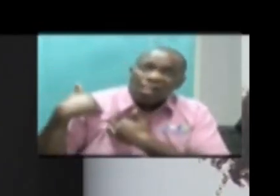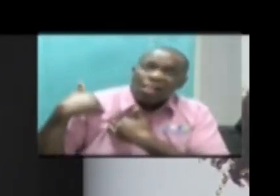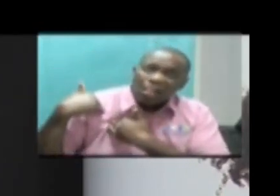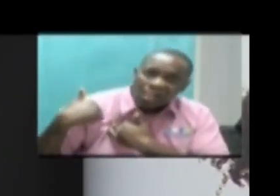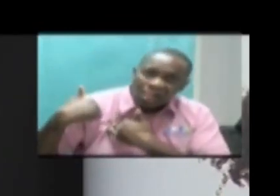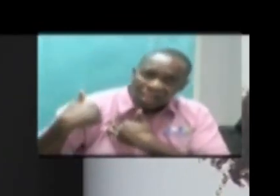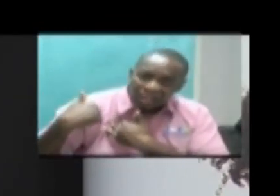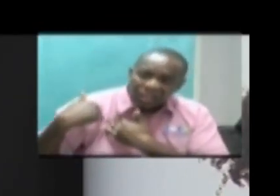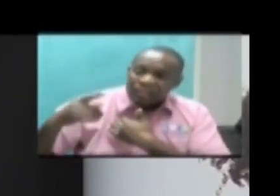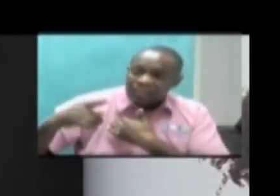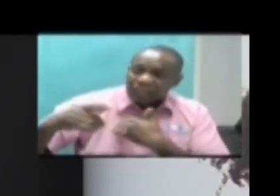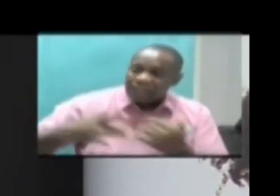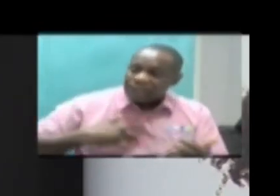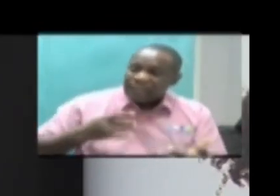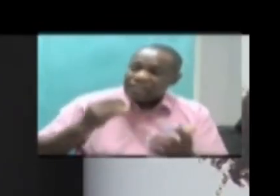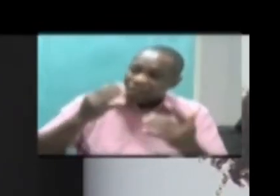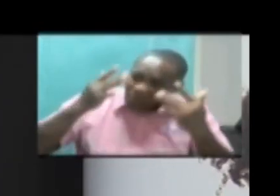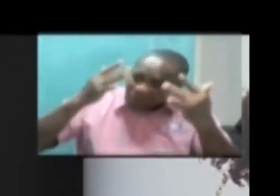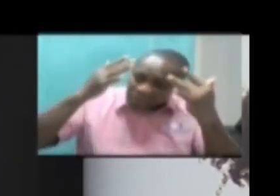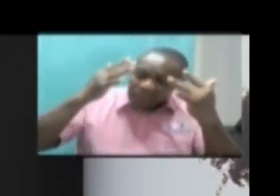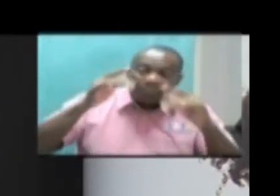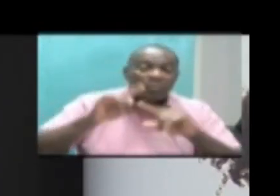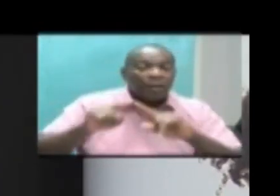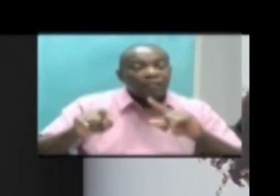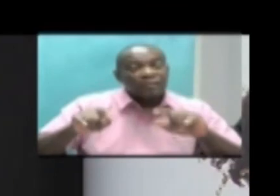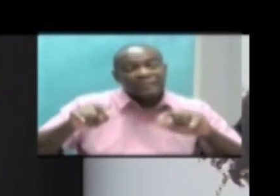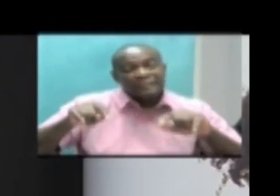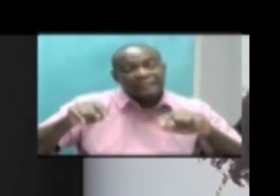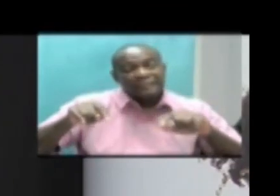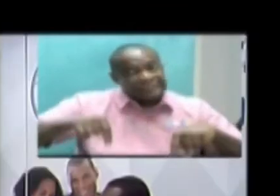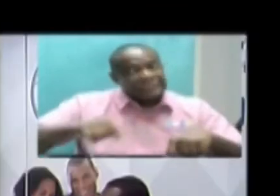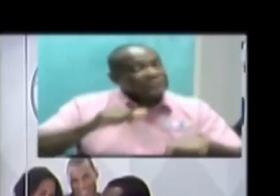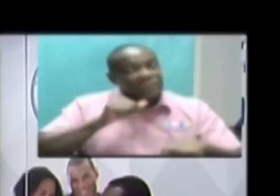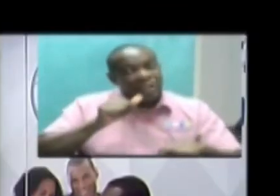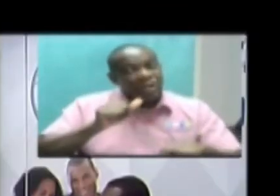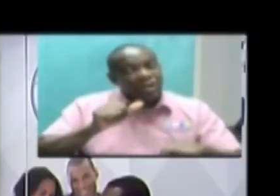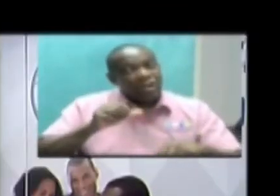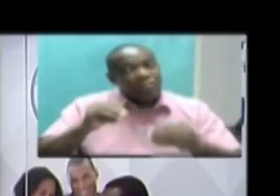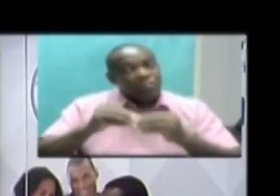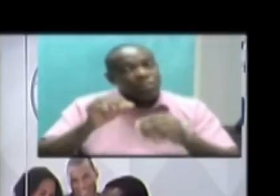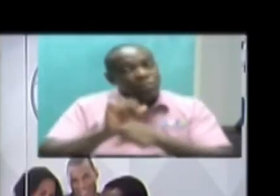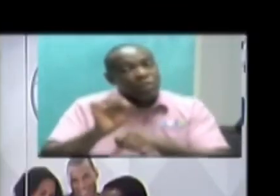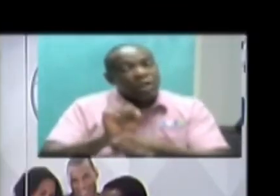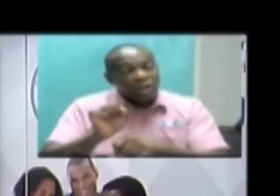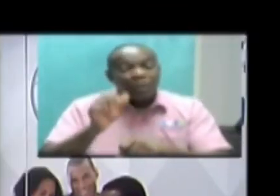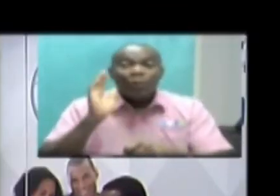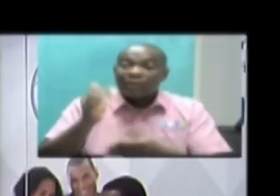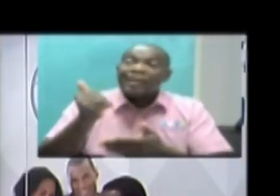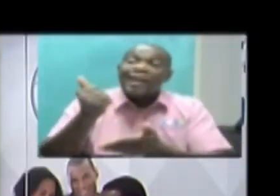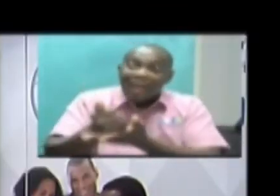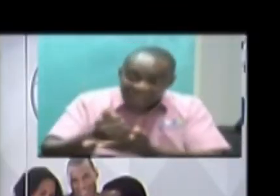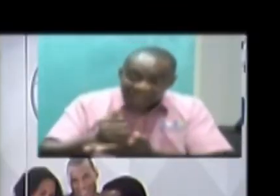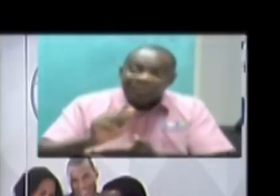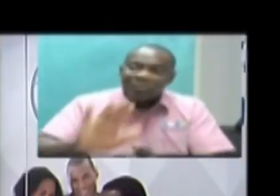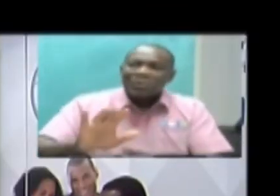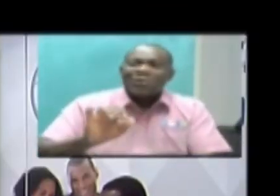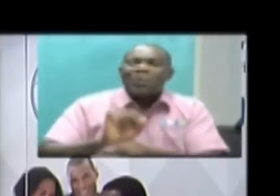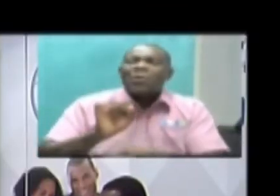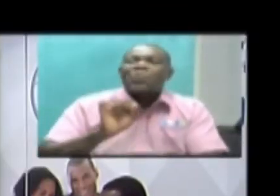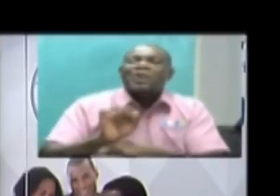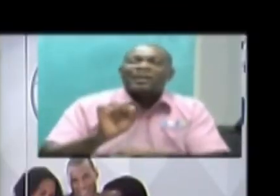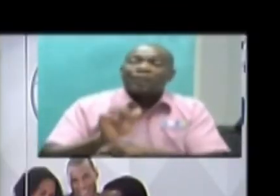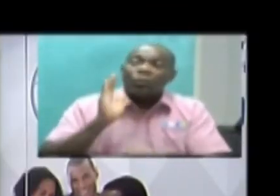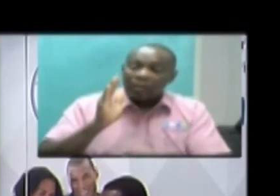isn't adding more work. It's actually going to ease your work. And it's something that's within your power. So whereas you may have